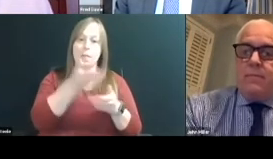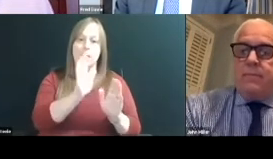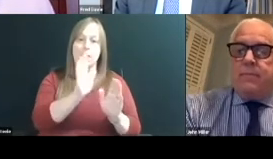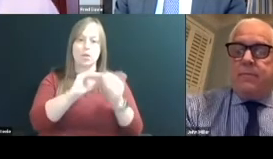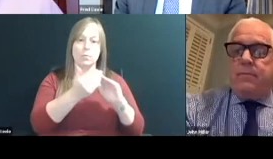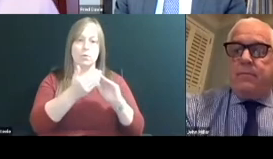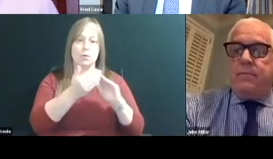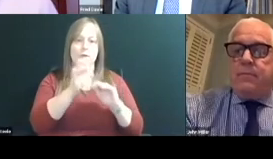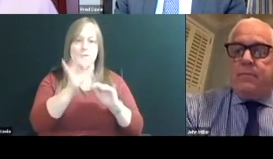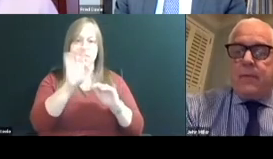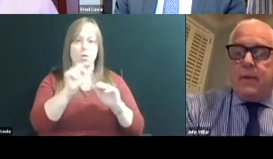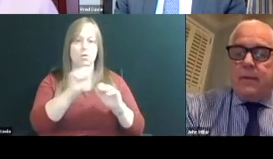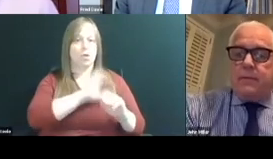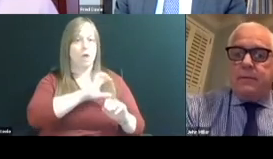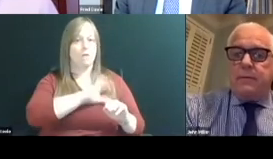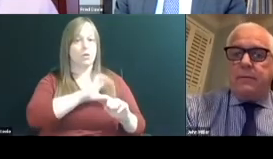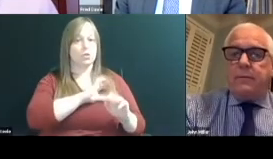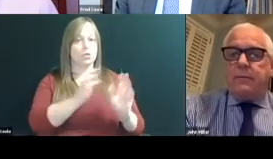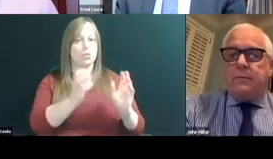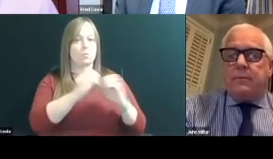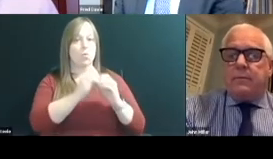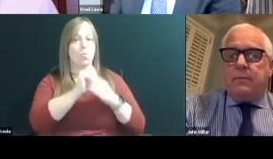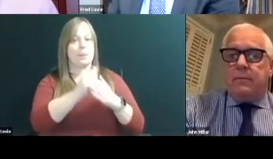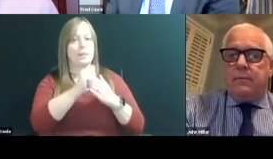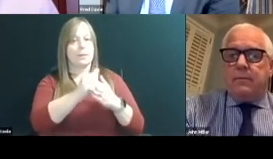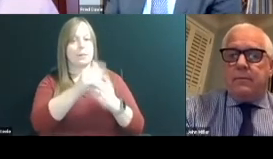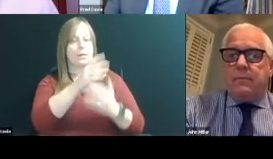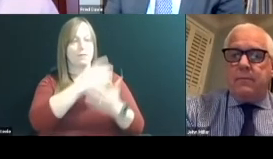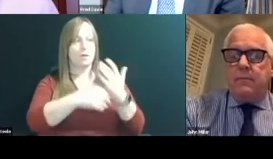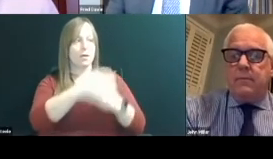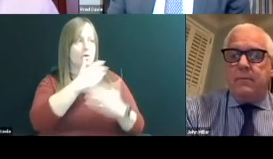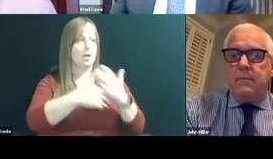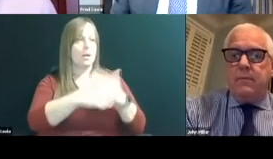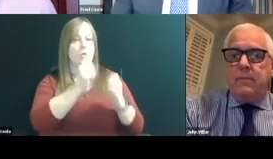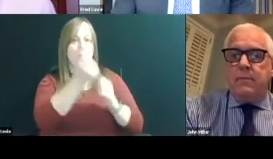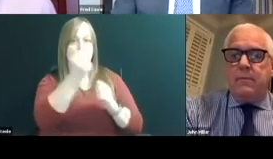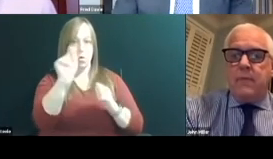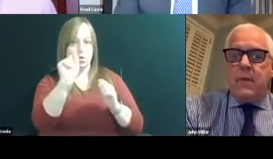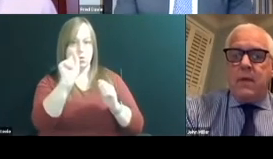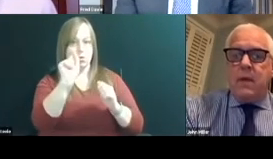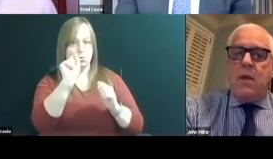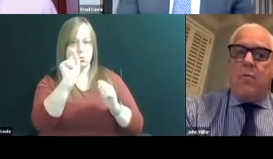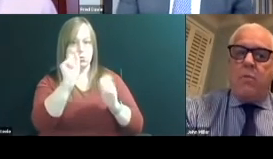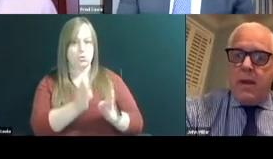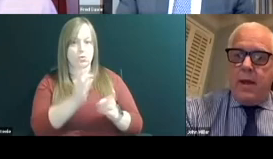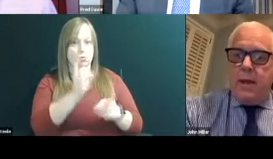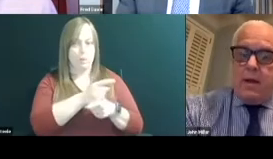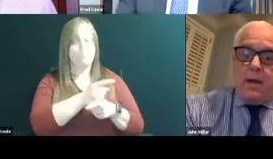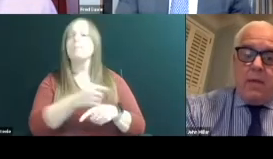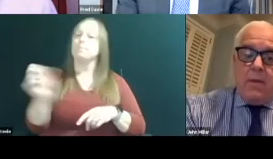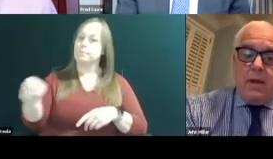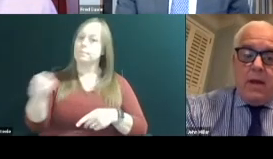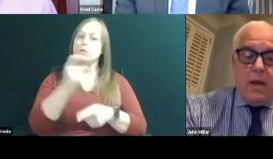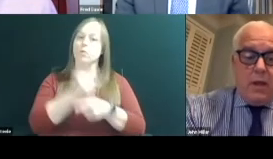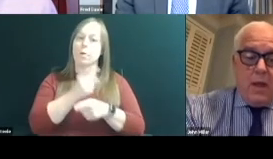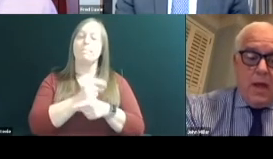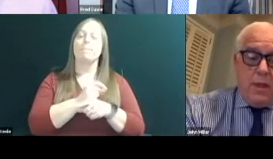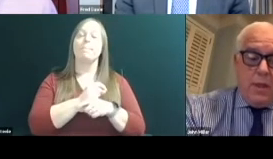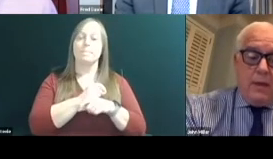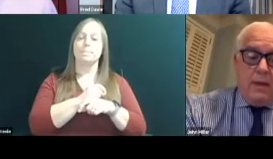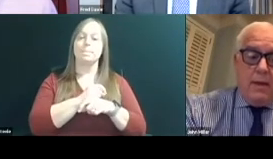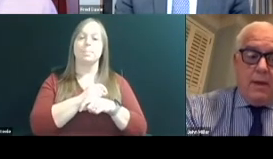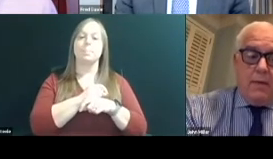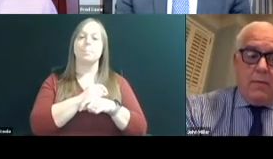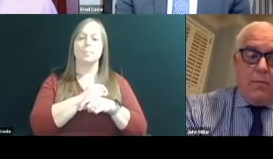community affairs officers take more of the lead in interacting with protesters, correct? Right. And I mean,